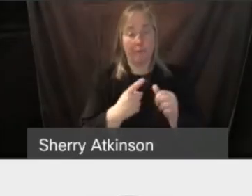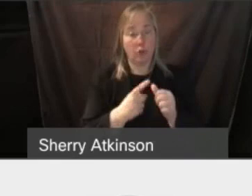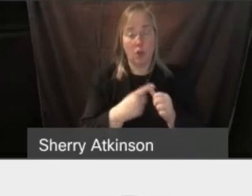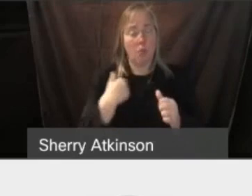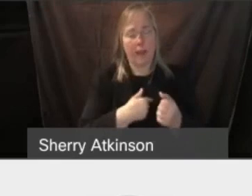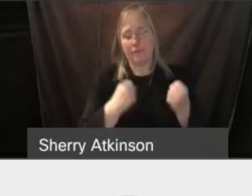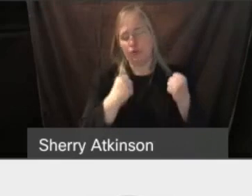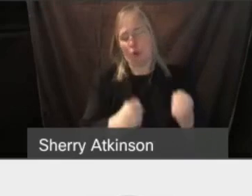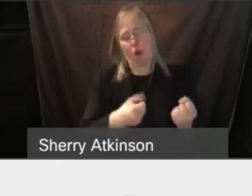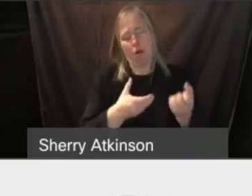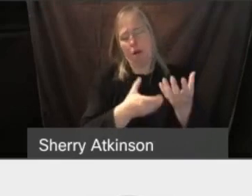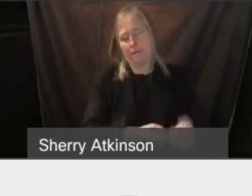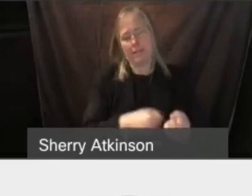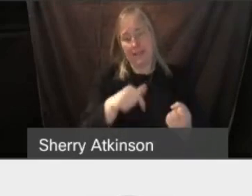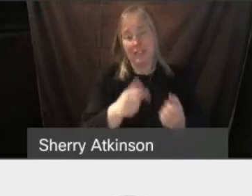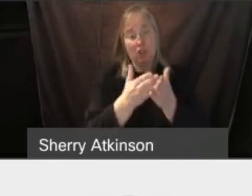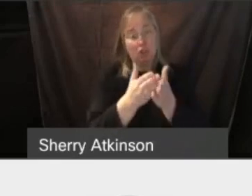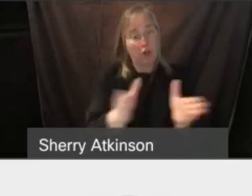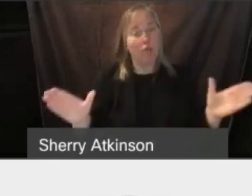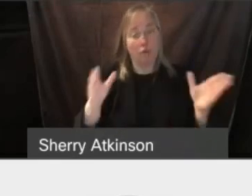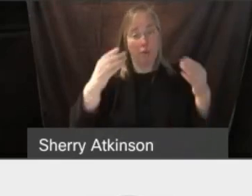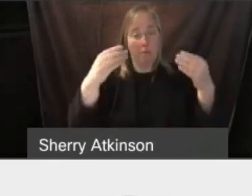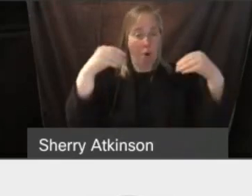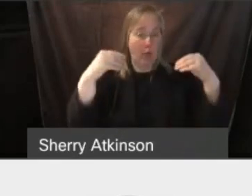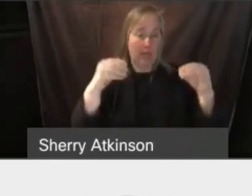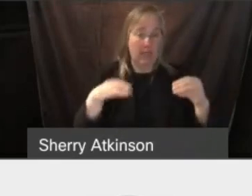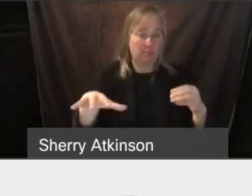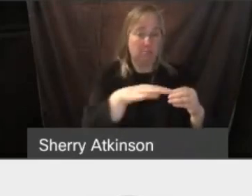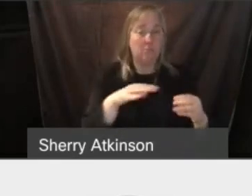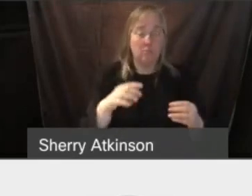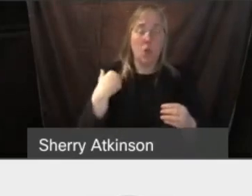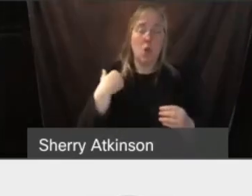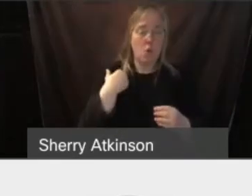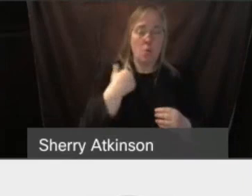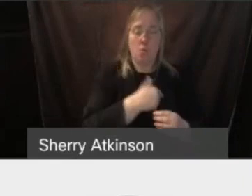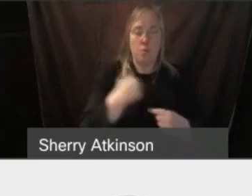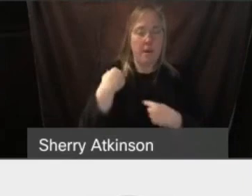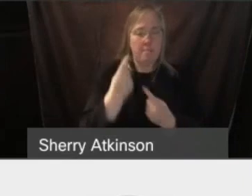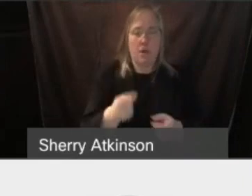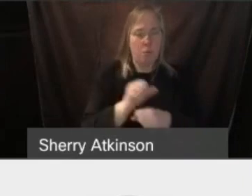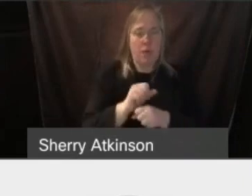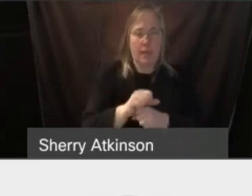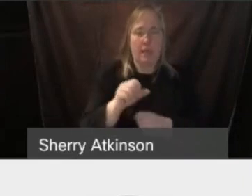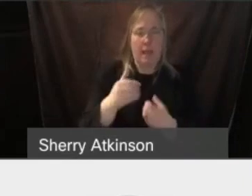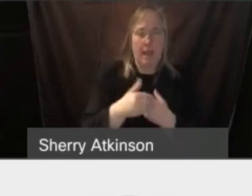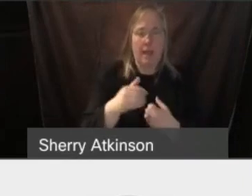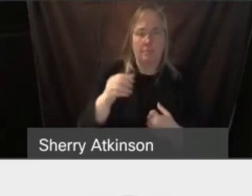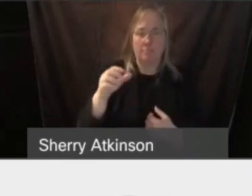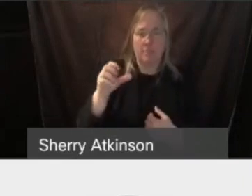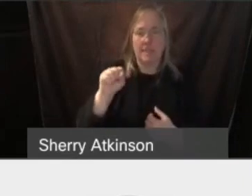confidence in this general market. We've been working at St. John, started his company here